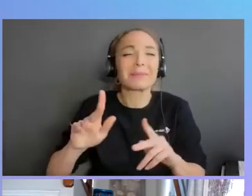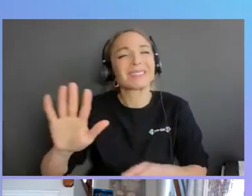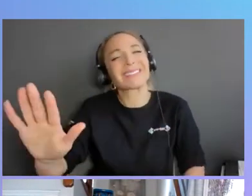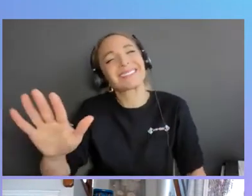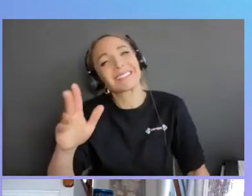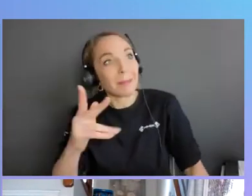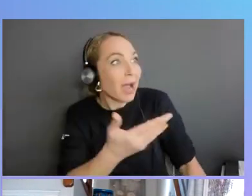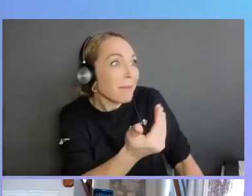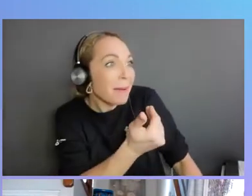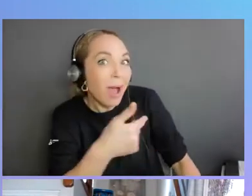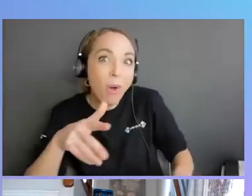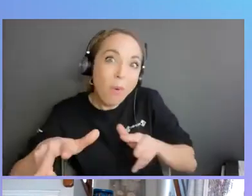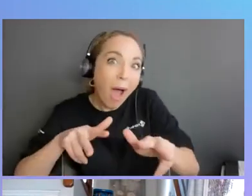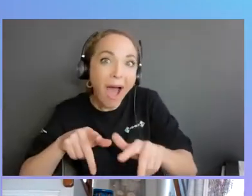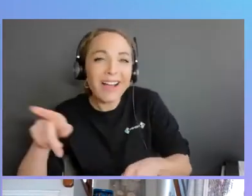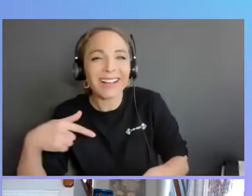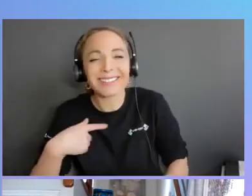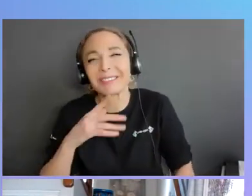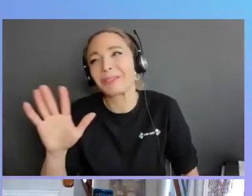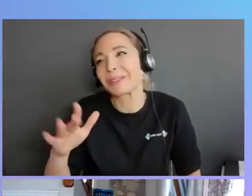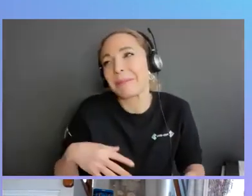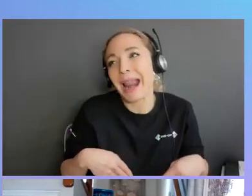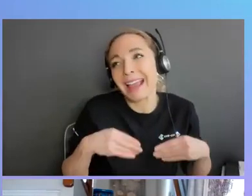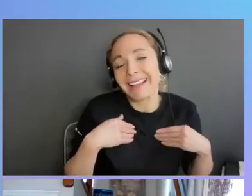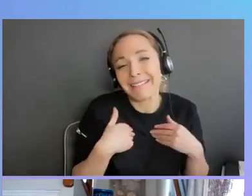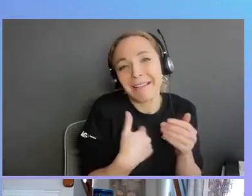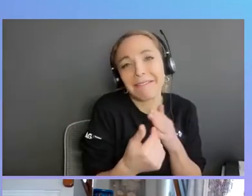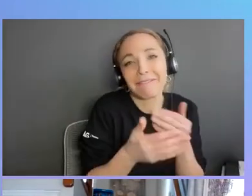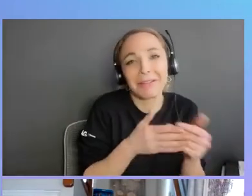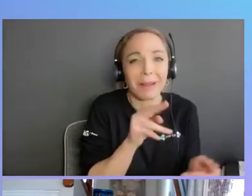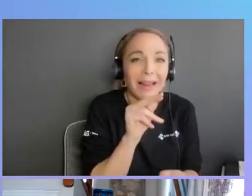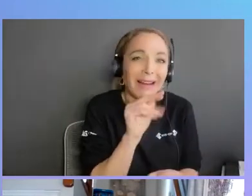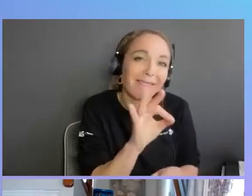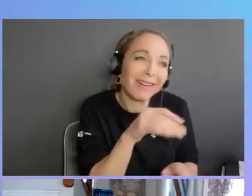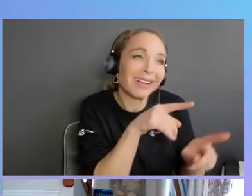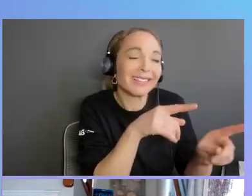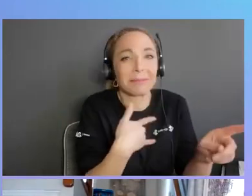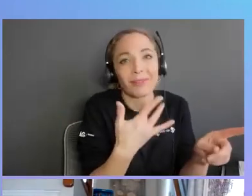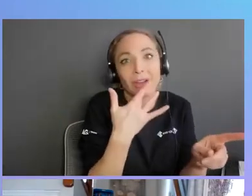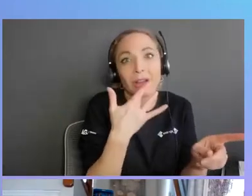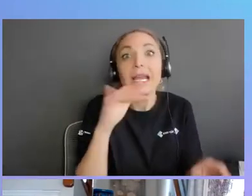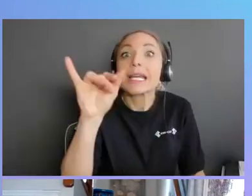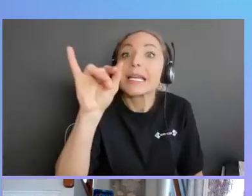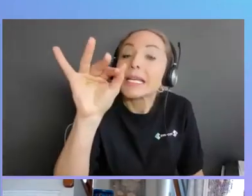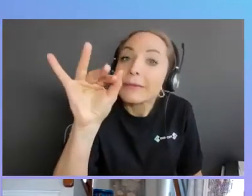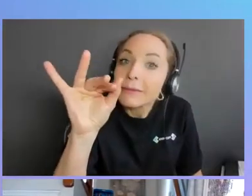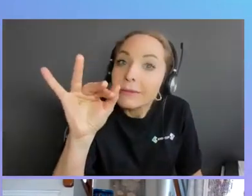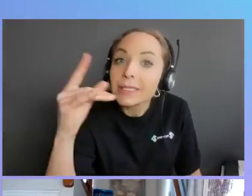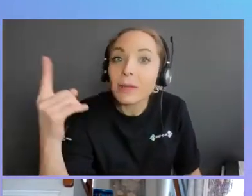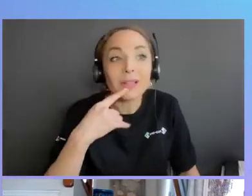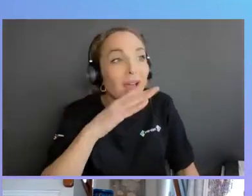If you said, hey, Dave, the kitchen's on fire, all of a sudden, I want to hear more about your going outside idea.